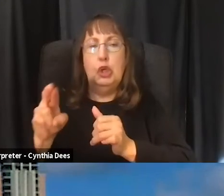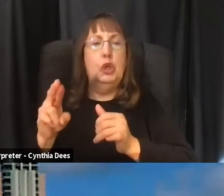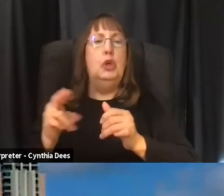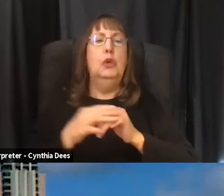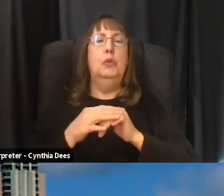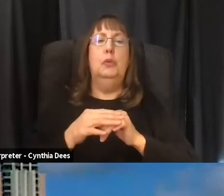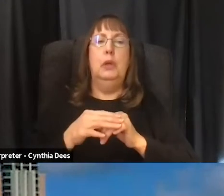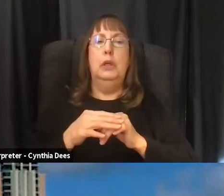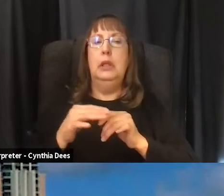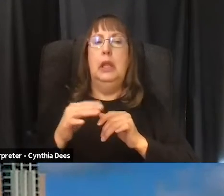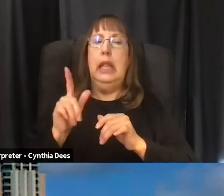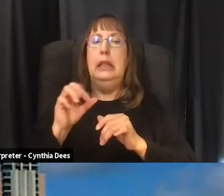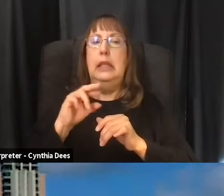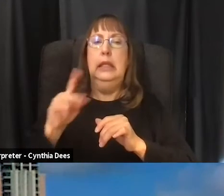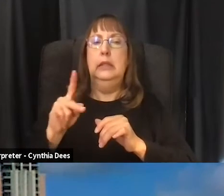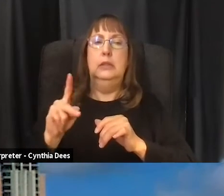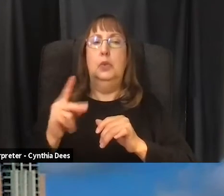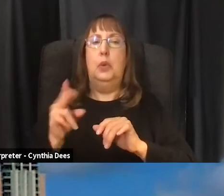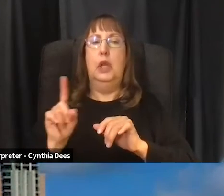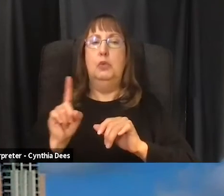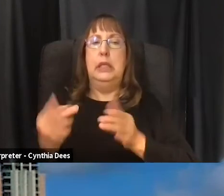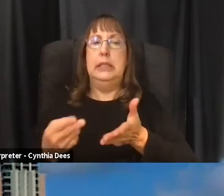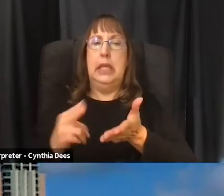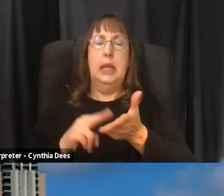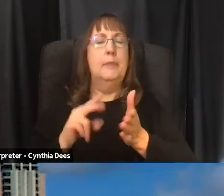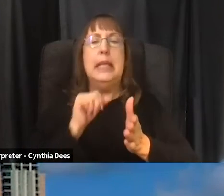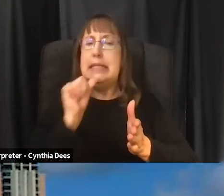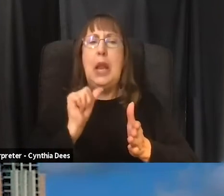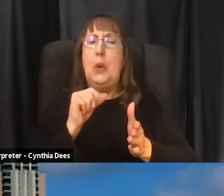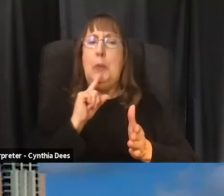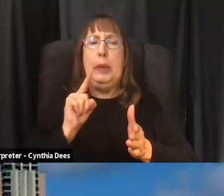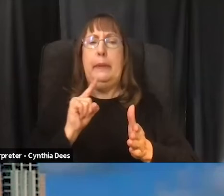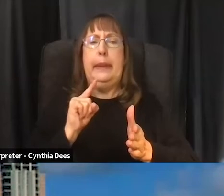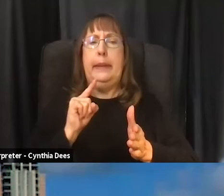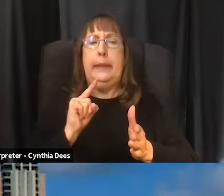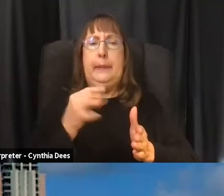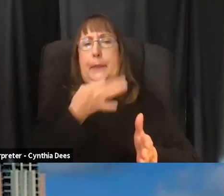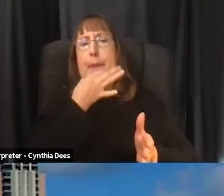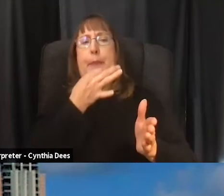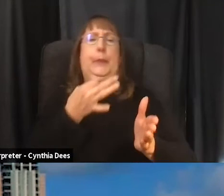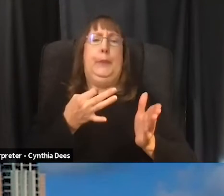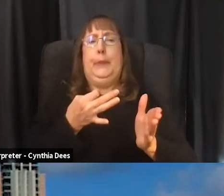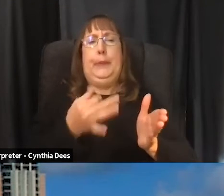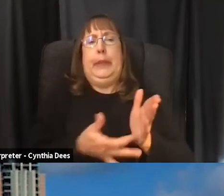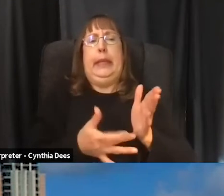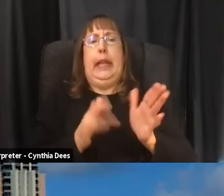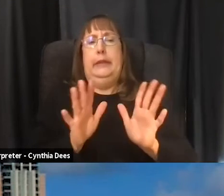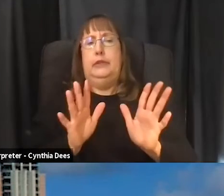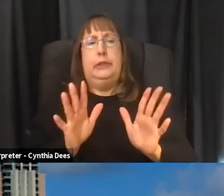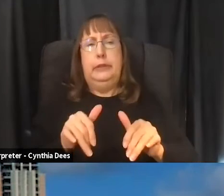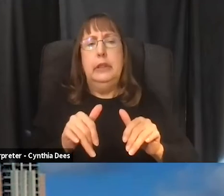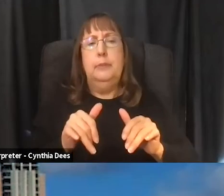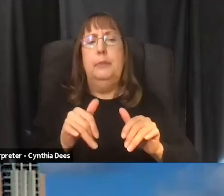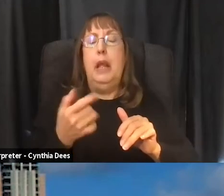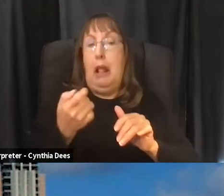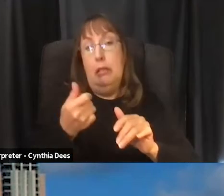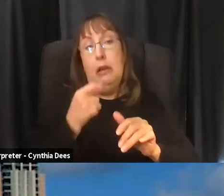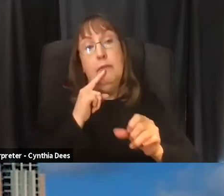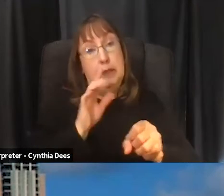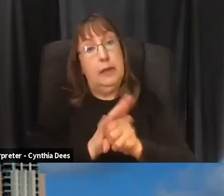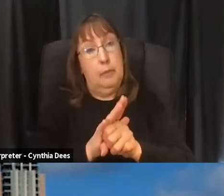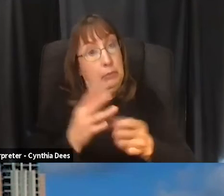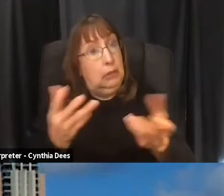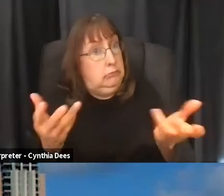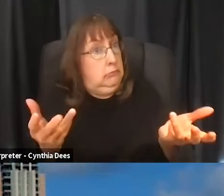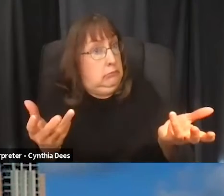not particularly difficult or high tech. It just takes, a little bit of, it takes a little bit of commitment is what it